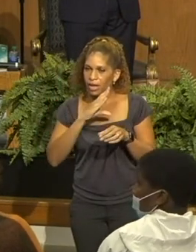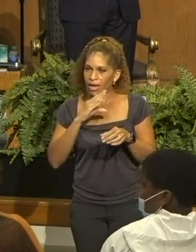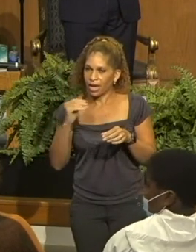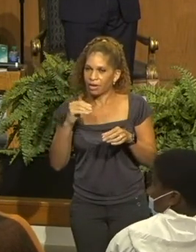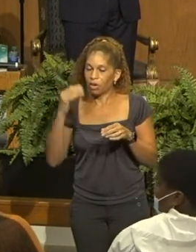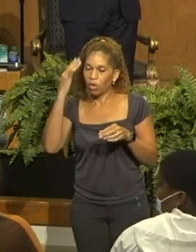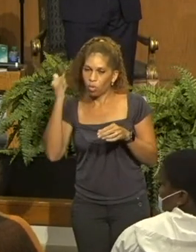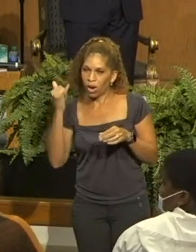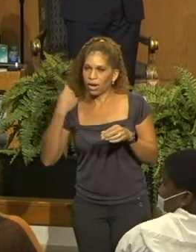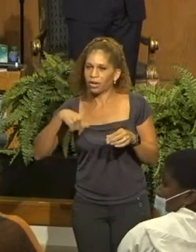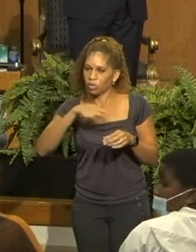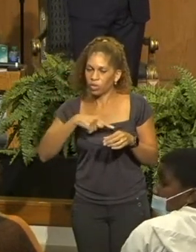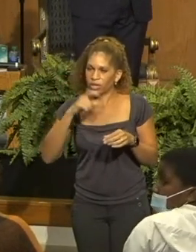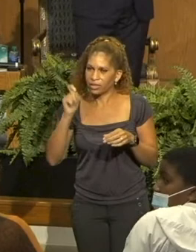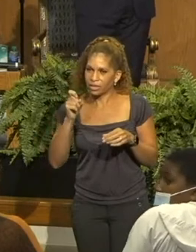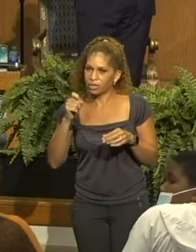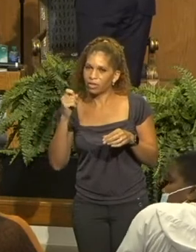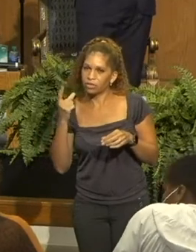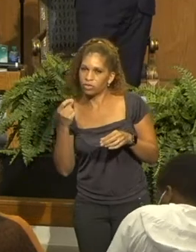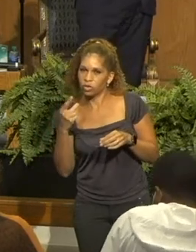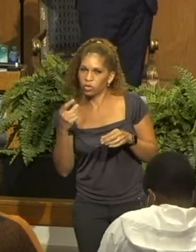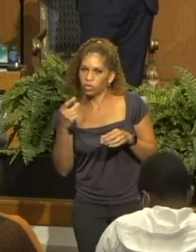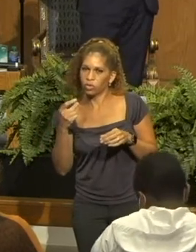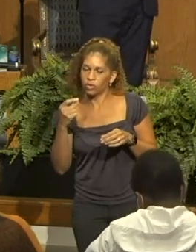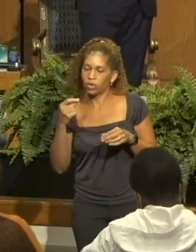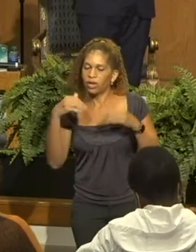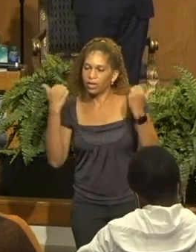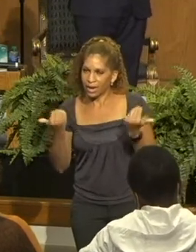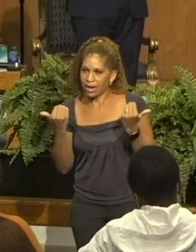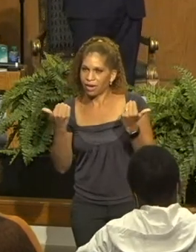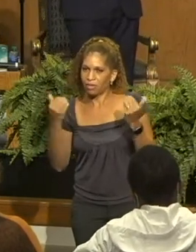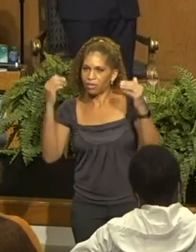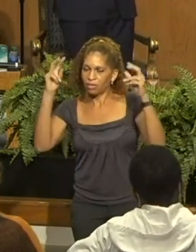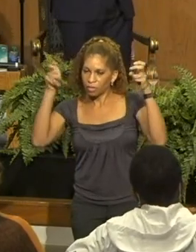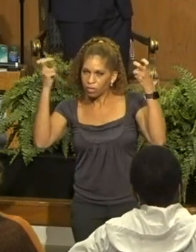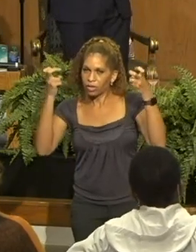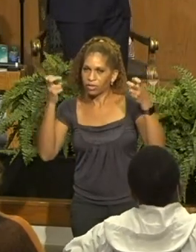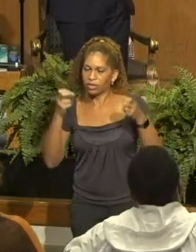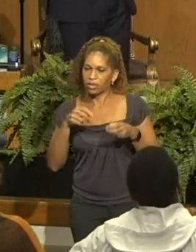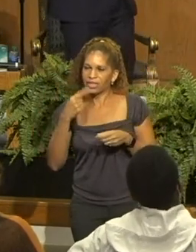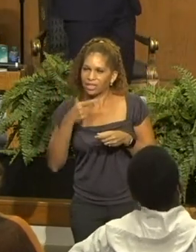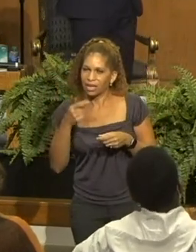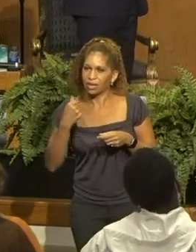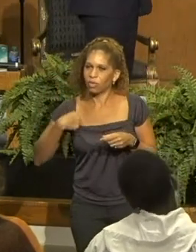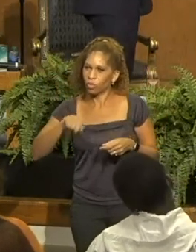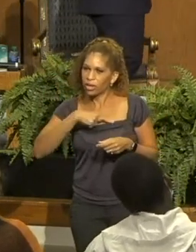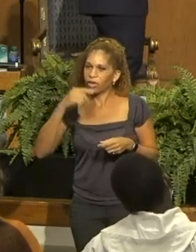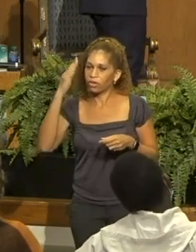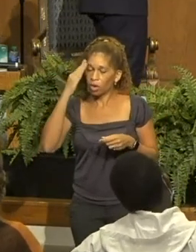now. Look at somebody with your mask still on and say, we know what we must do